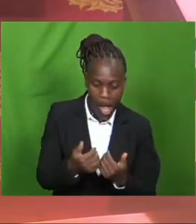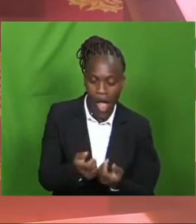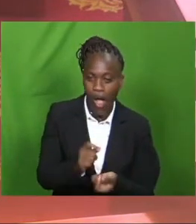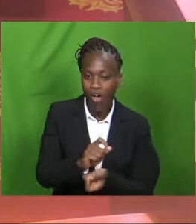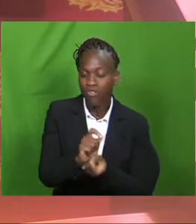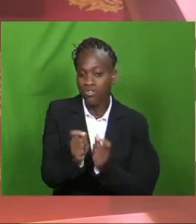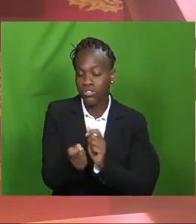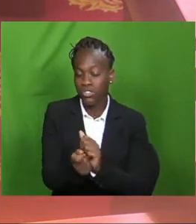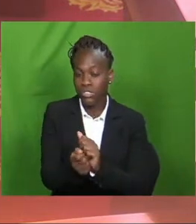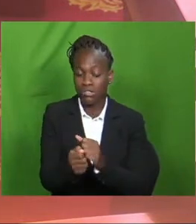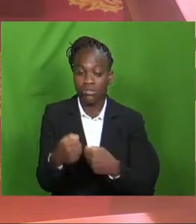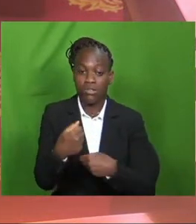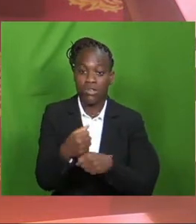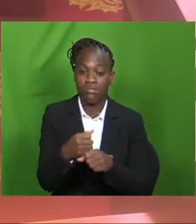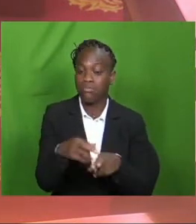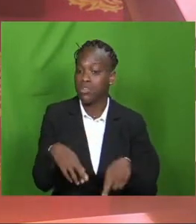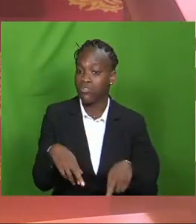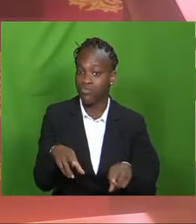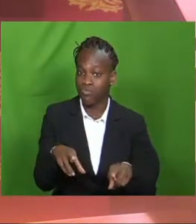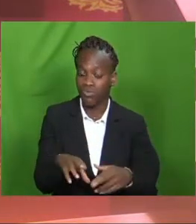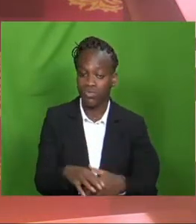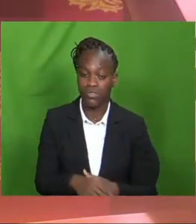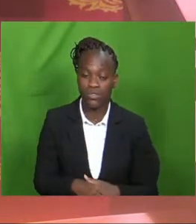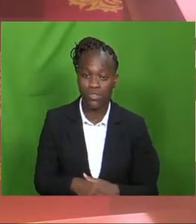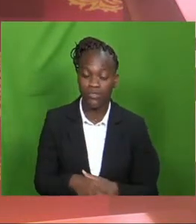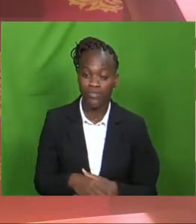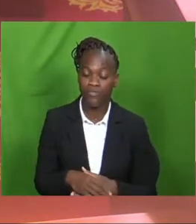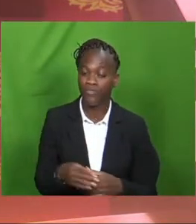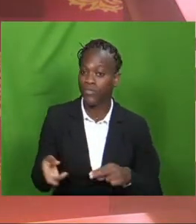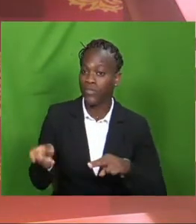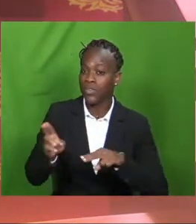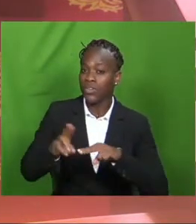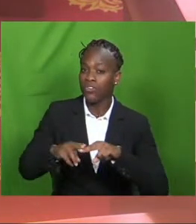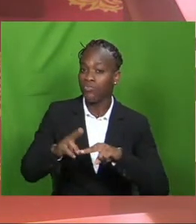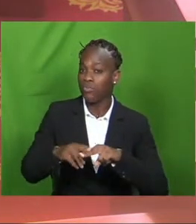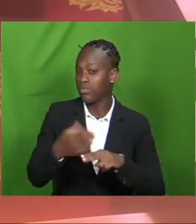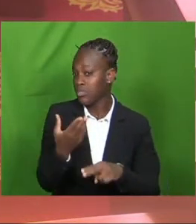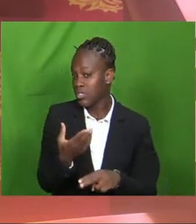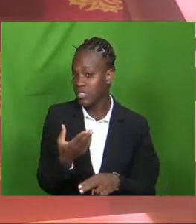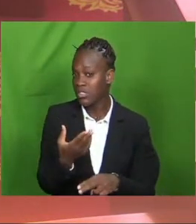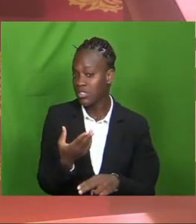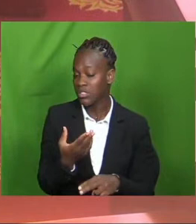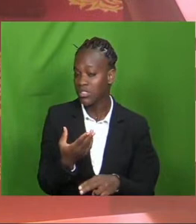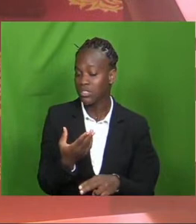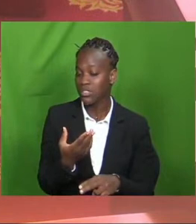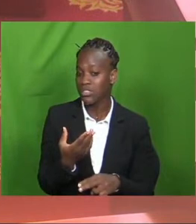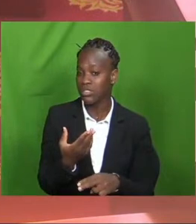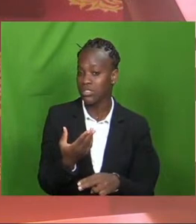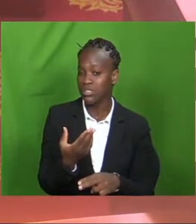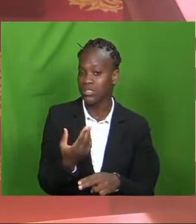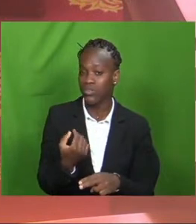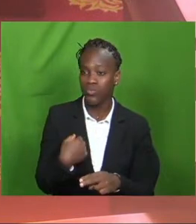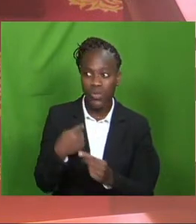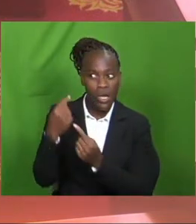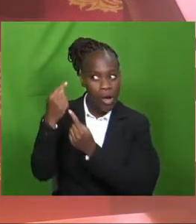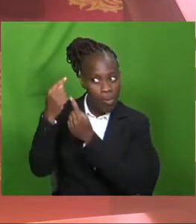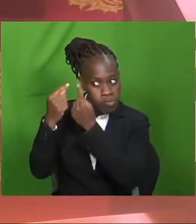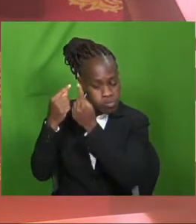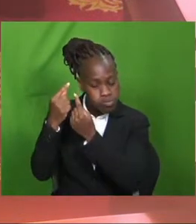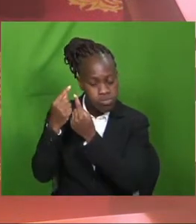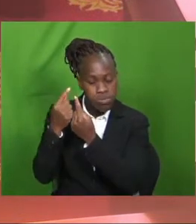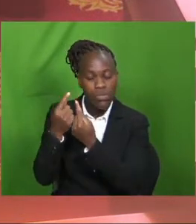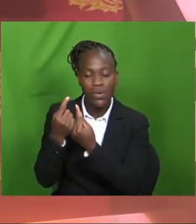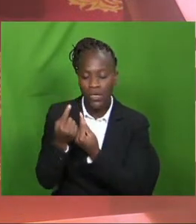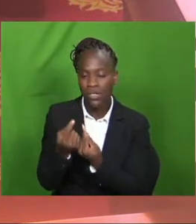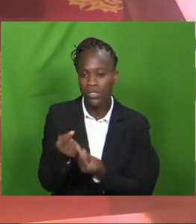interventions. Mr. Speaker, the implementation of the interventions will, however, be considered under the